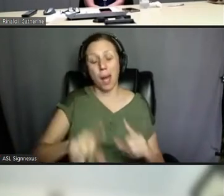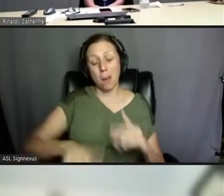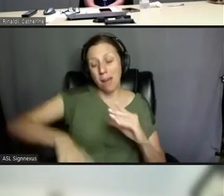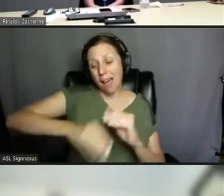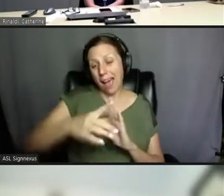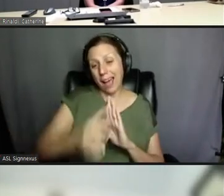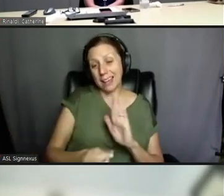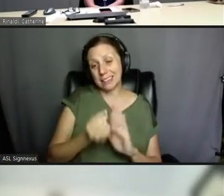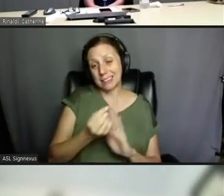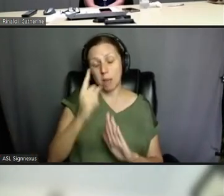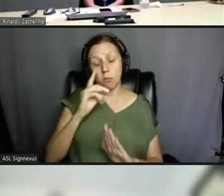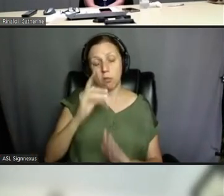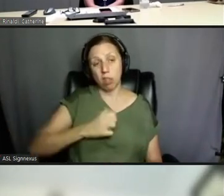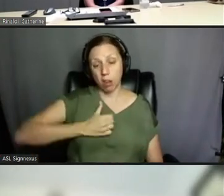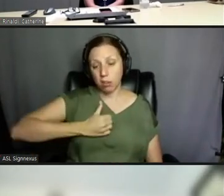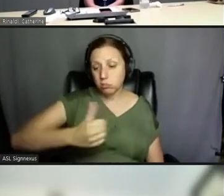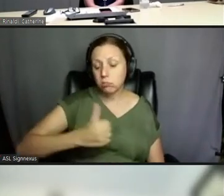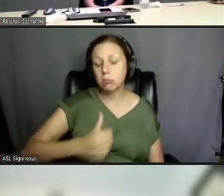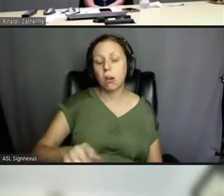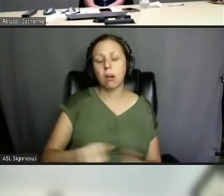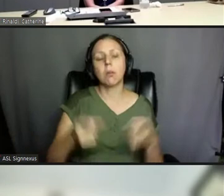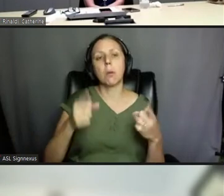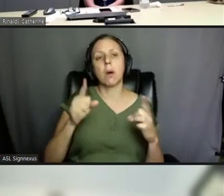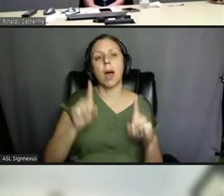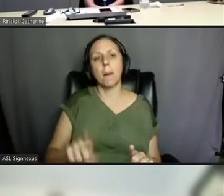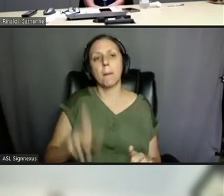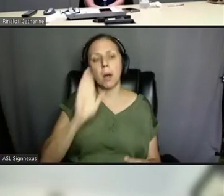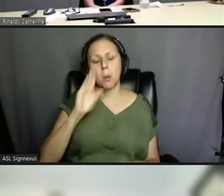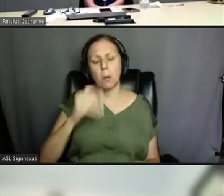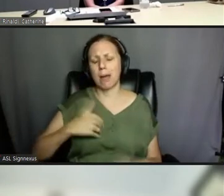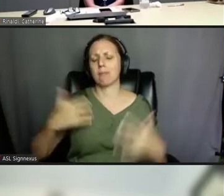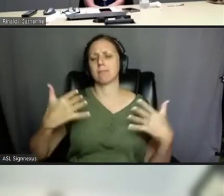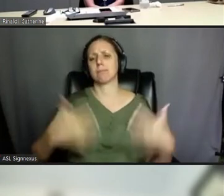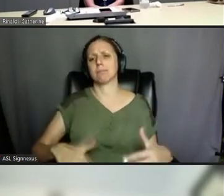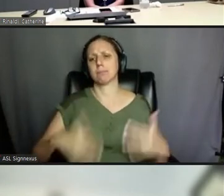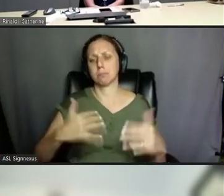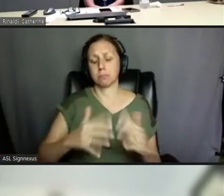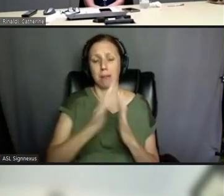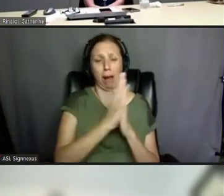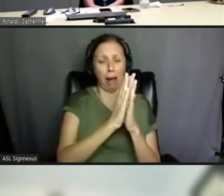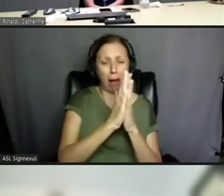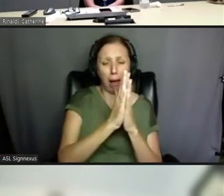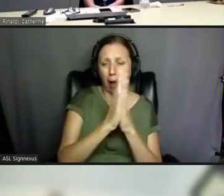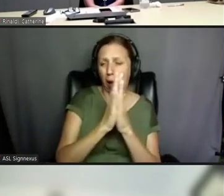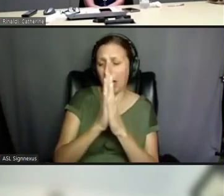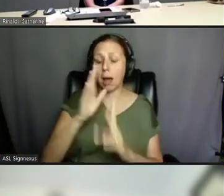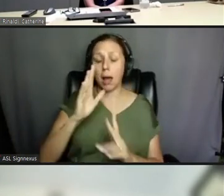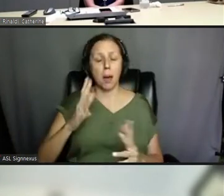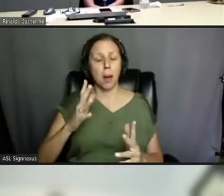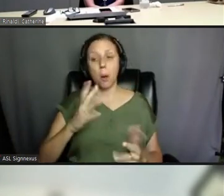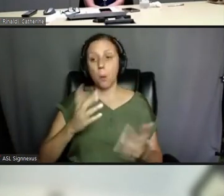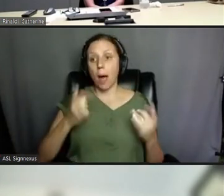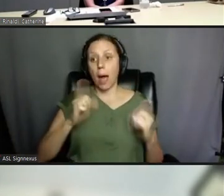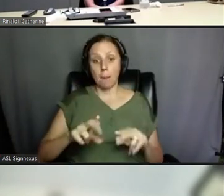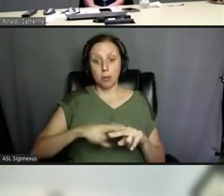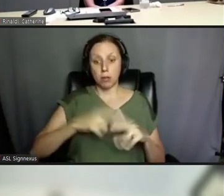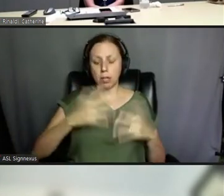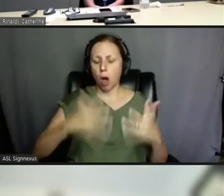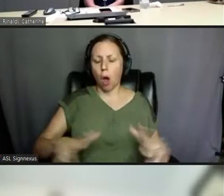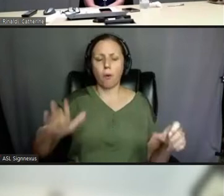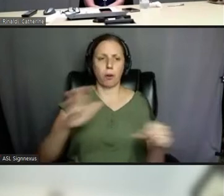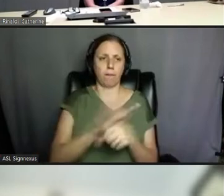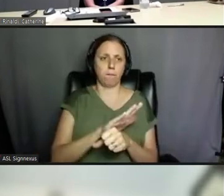our commutes, but it will contribute to significant overcrowding on trains that are already packed to capacity with only